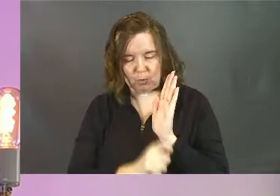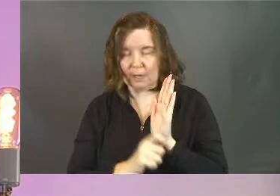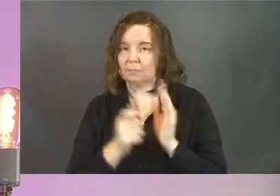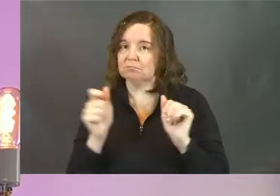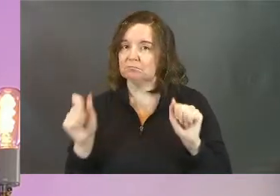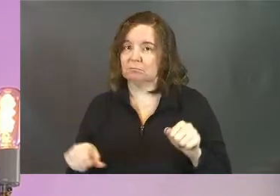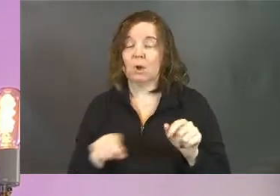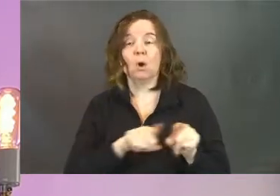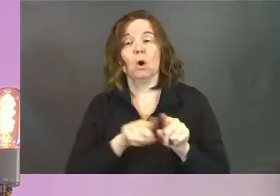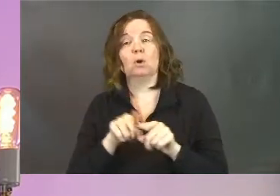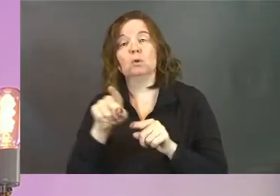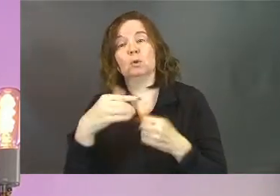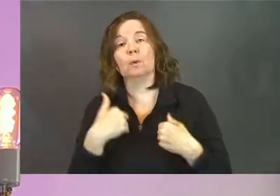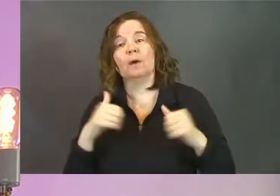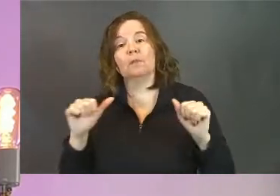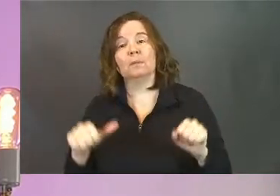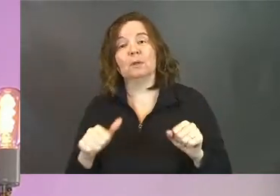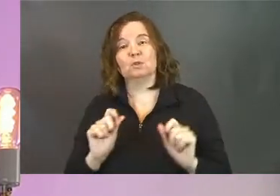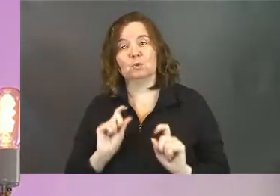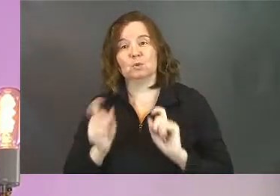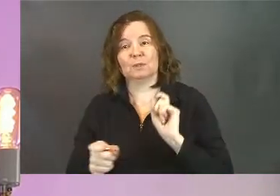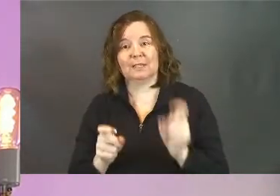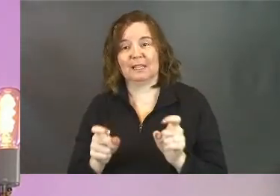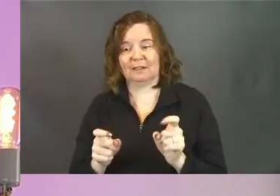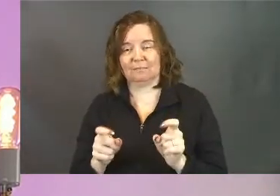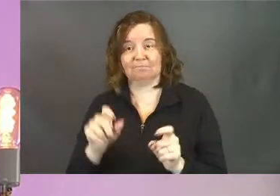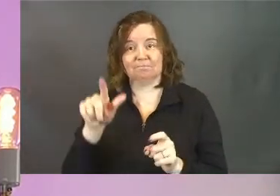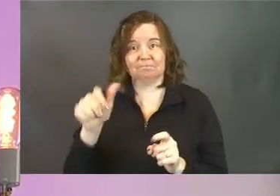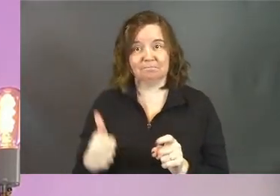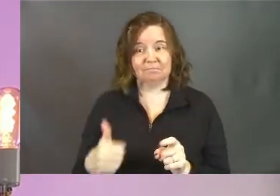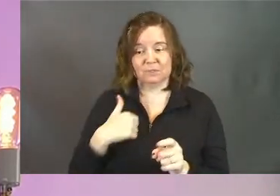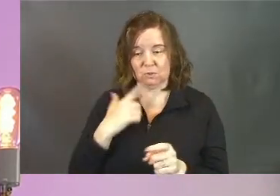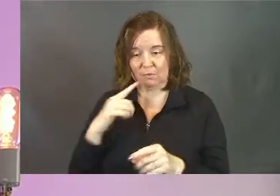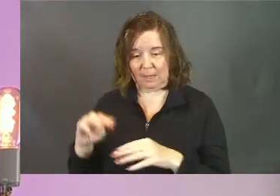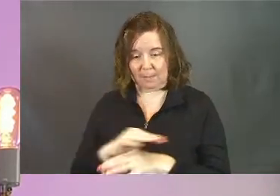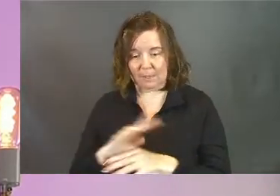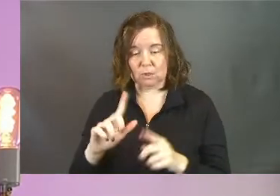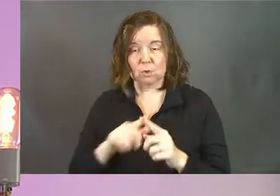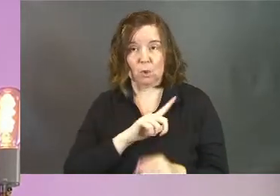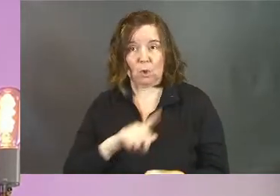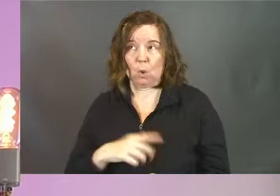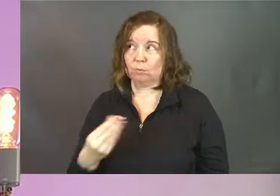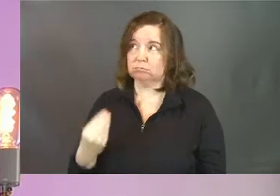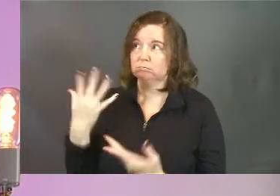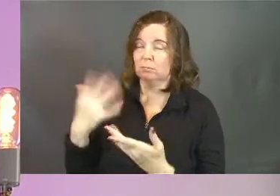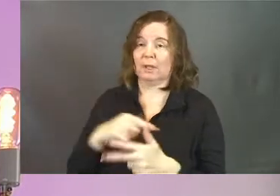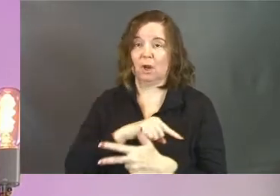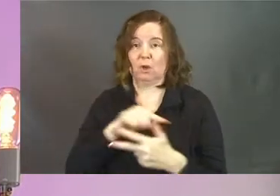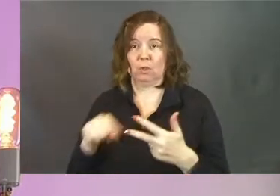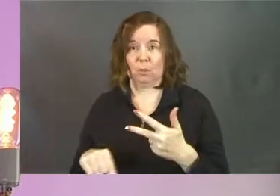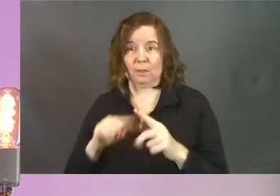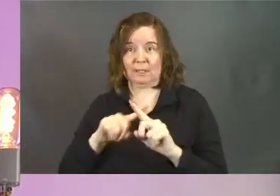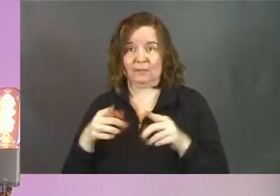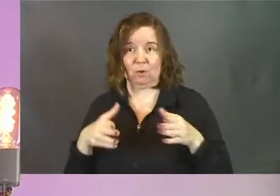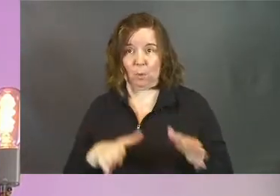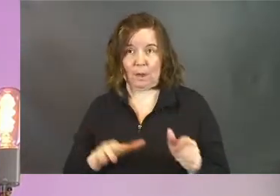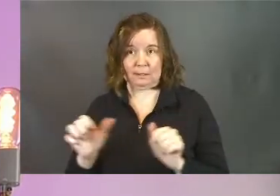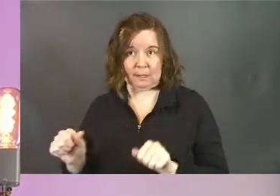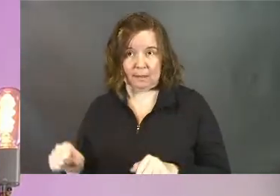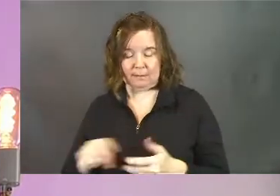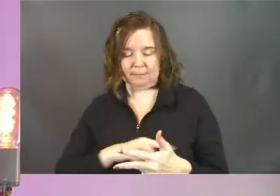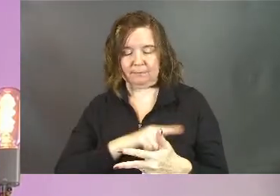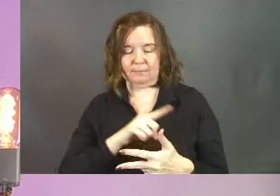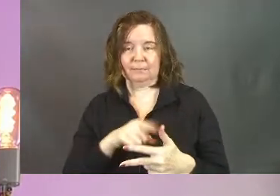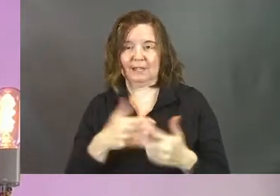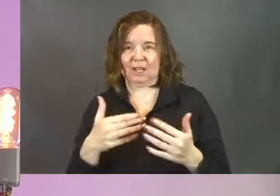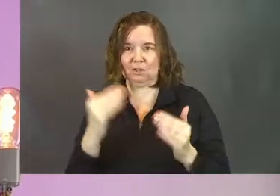down. Also, you have the ability to give today, to give toward this ministry, to give to the Lord. There's three different ways for you to give. They're